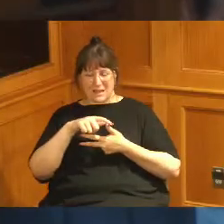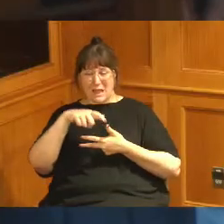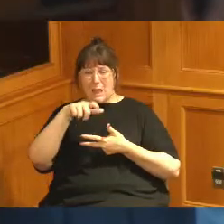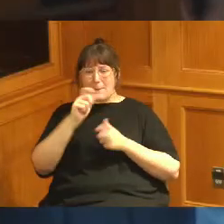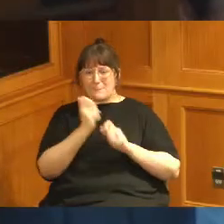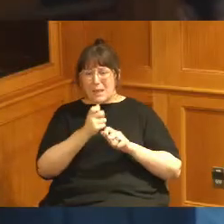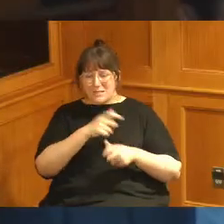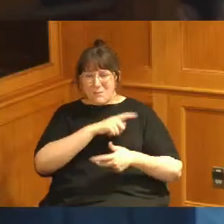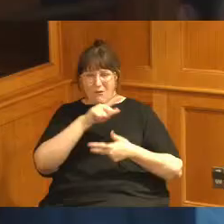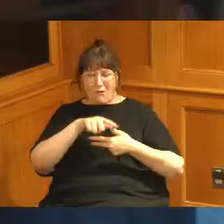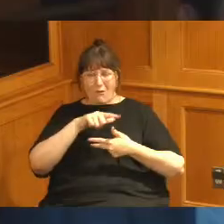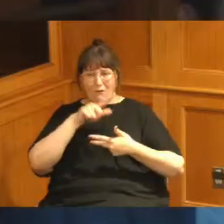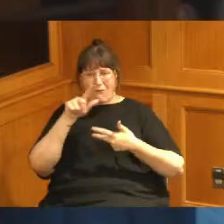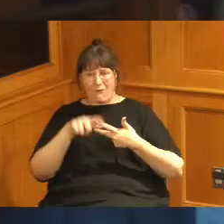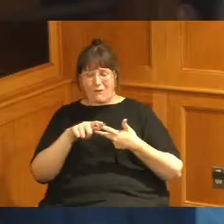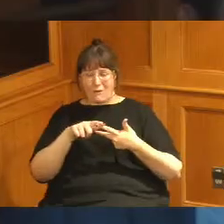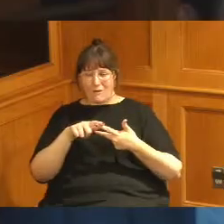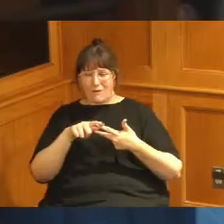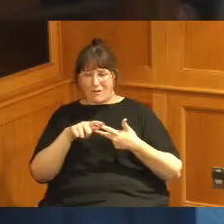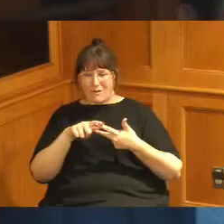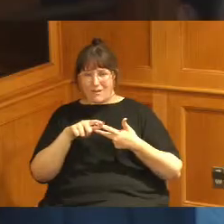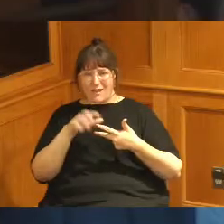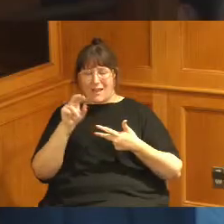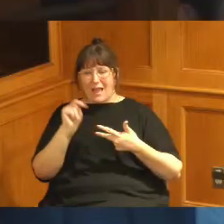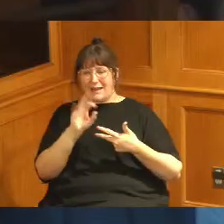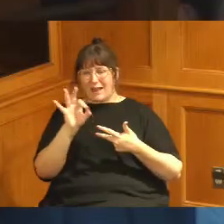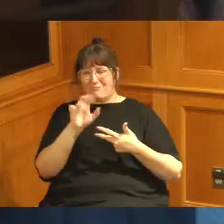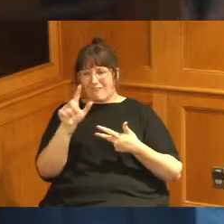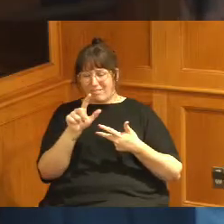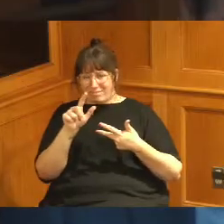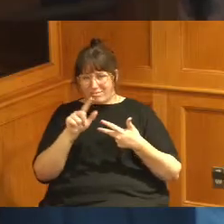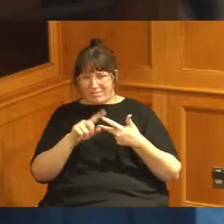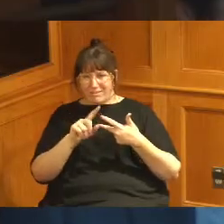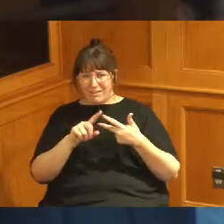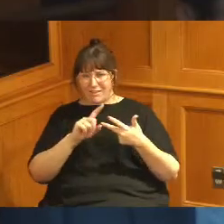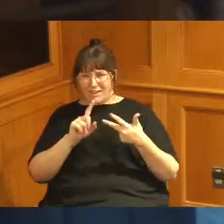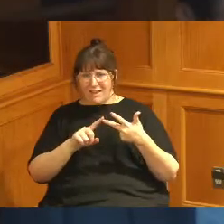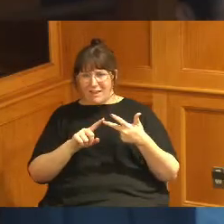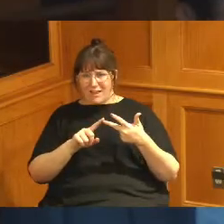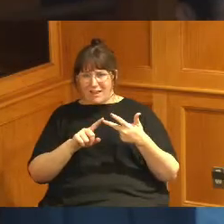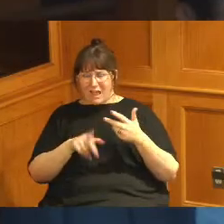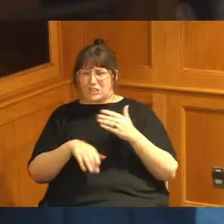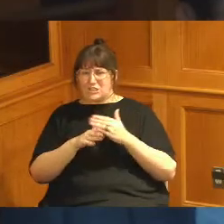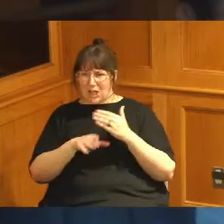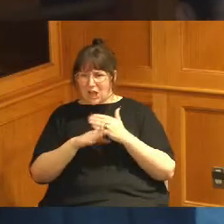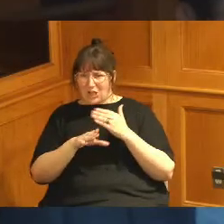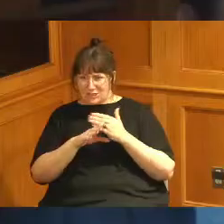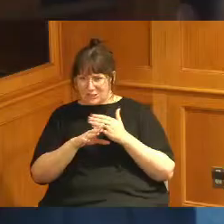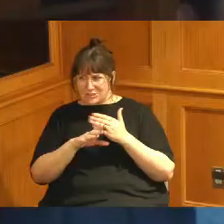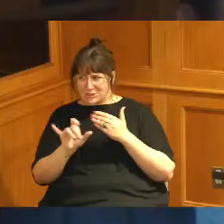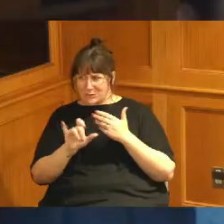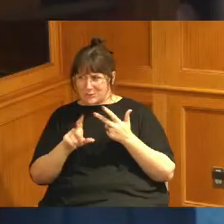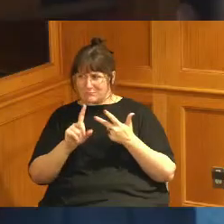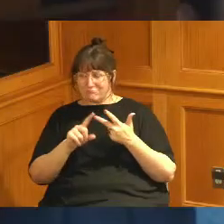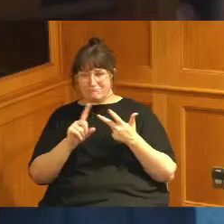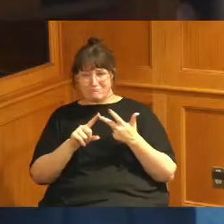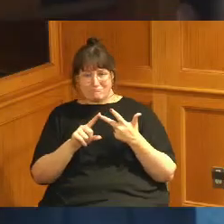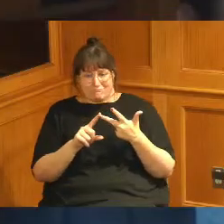Baseball stadium. We have an NFL stadium. And then we have a Major League Soccer stadium.